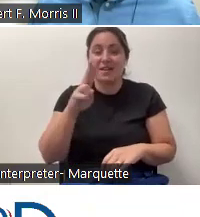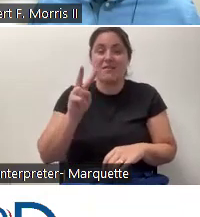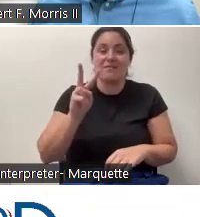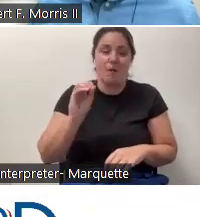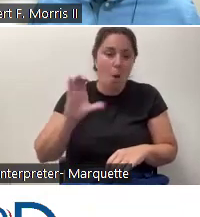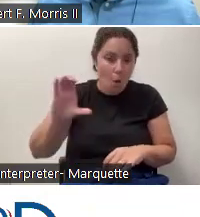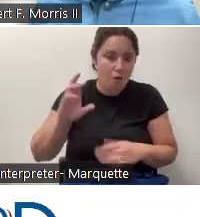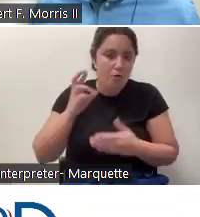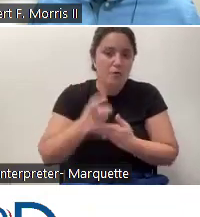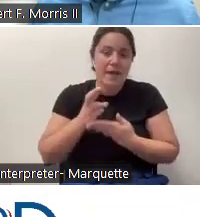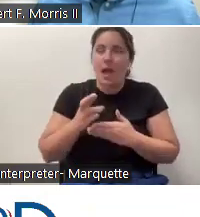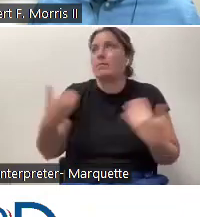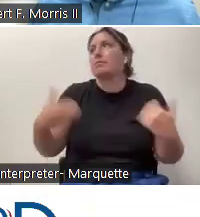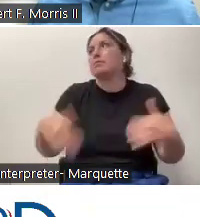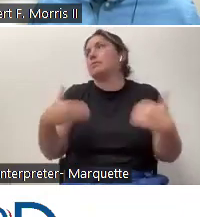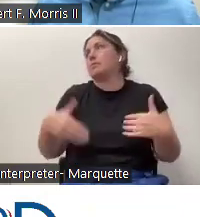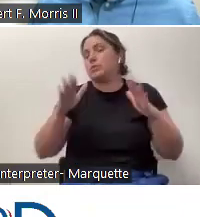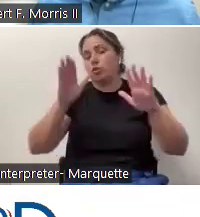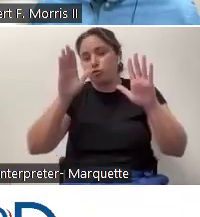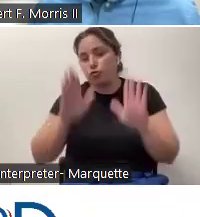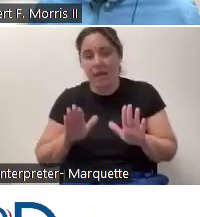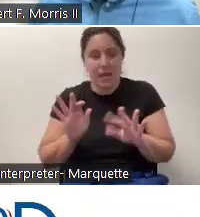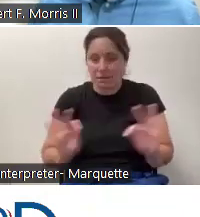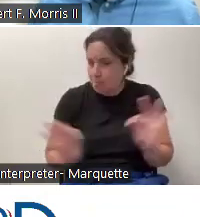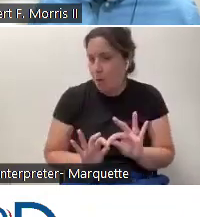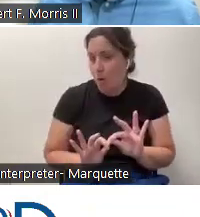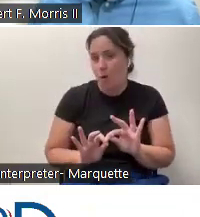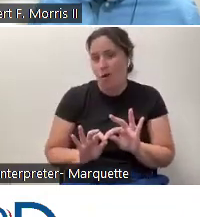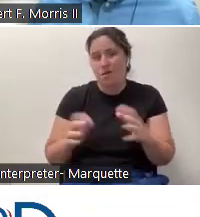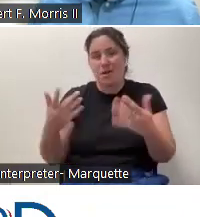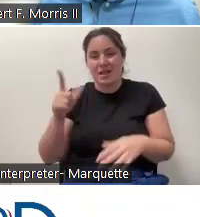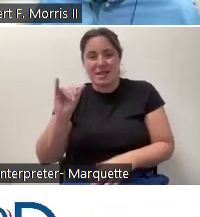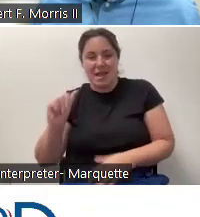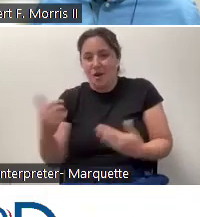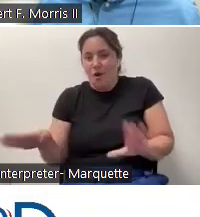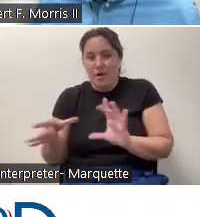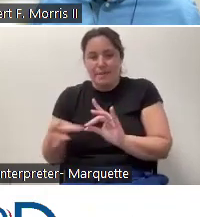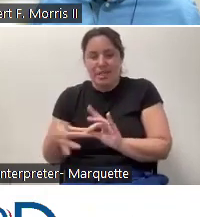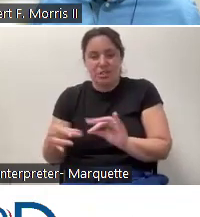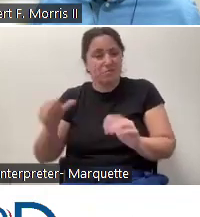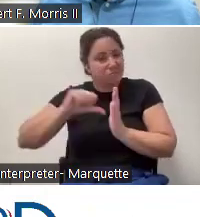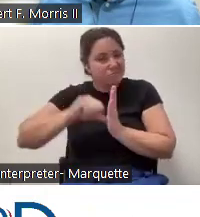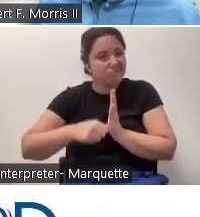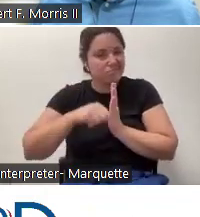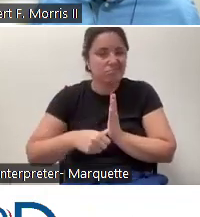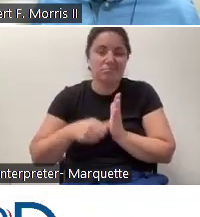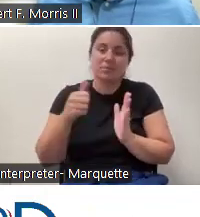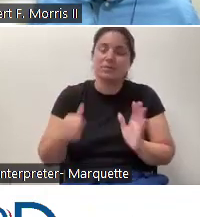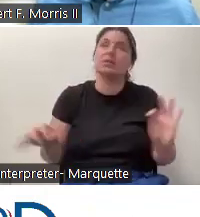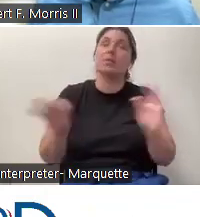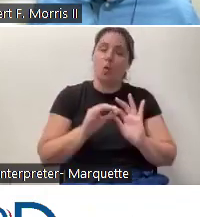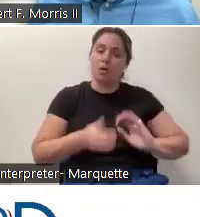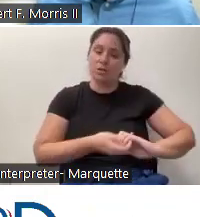it is. And Leah really did a great job of talking about that. So just to kind of emphasize that that's just a really important partnership